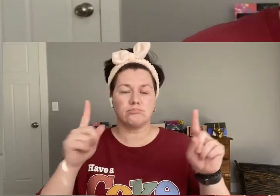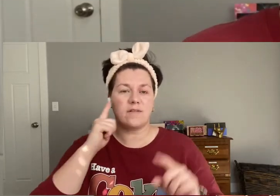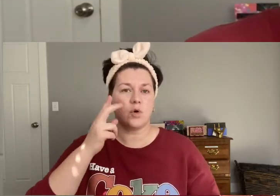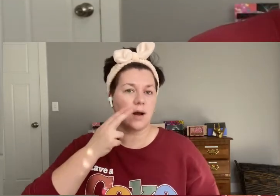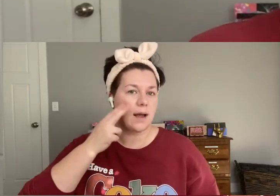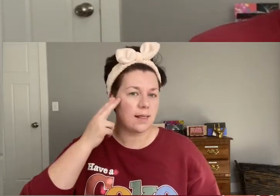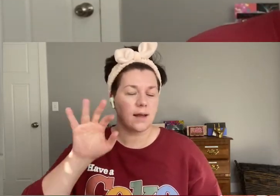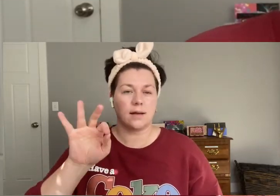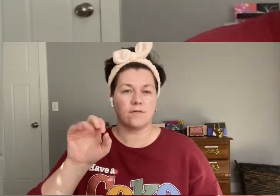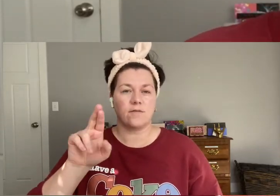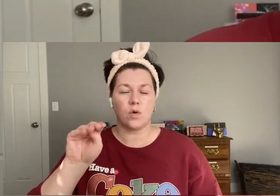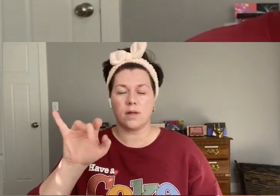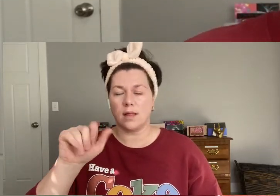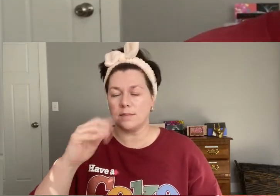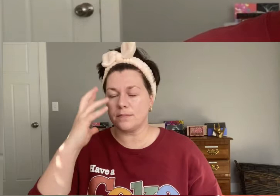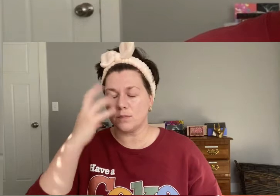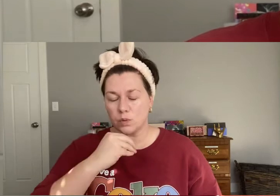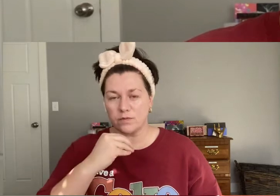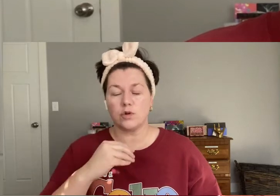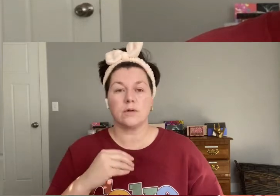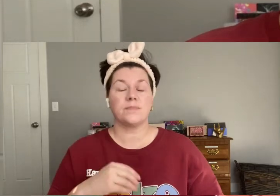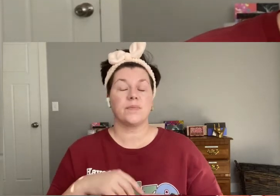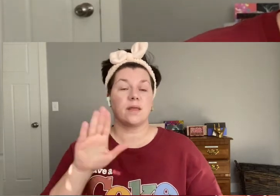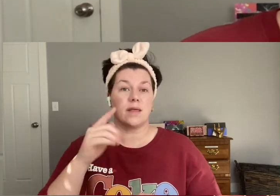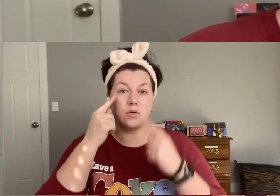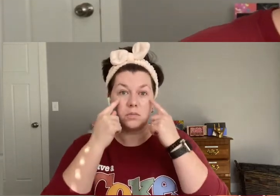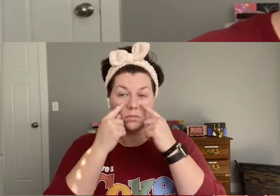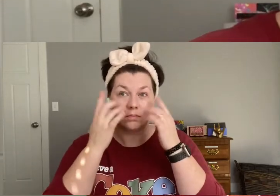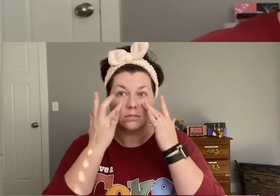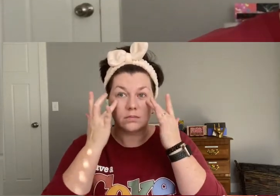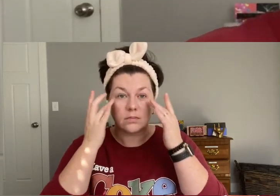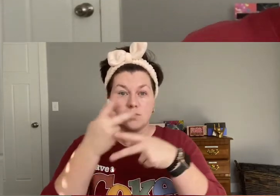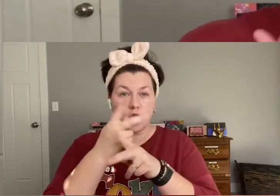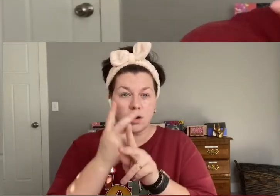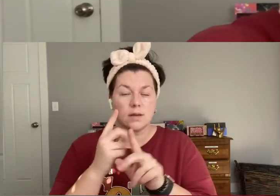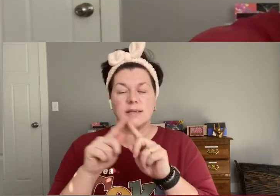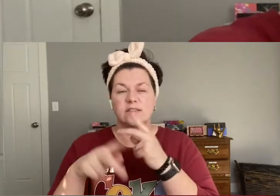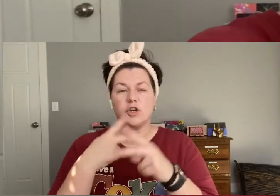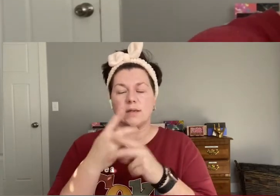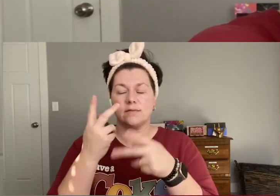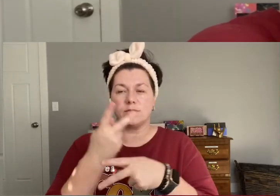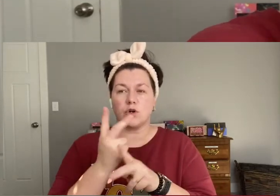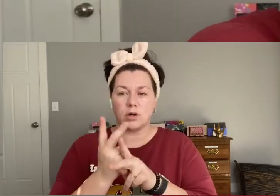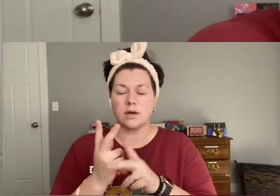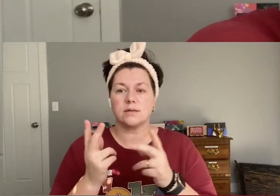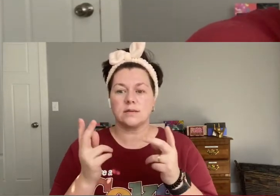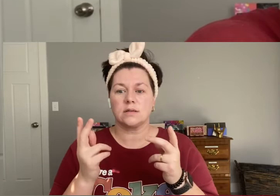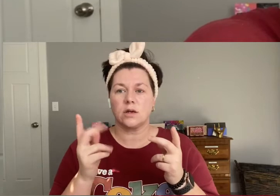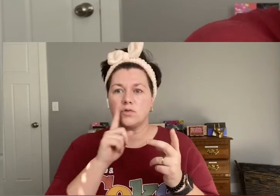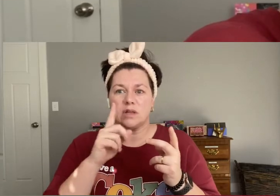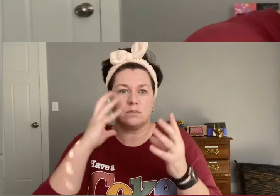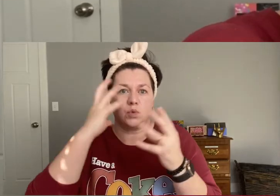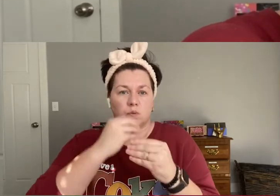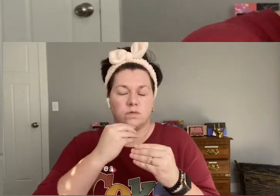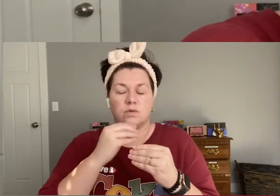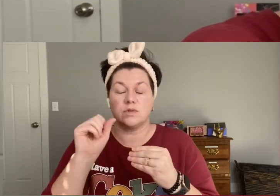So the good news is that there are a couple of dupes out there for some of the products that they have. Did you guys